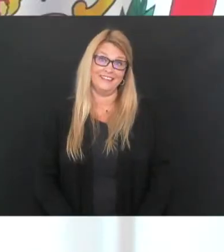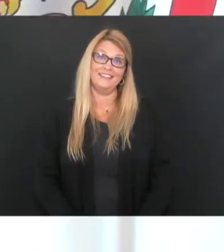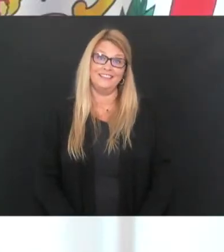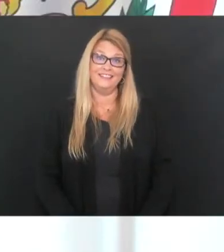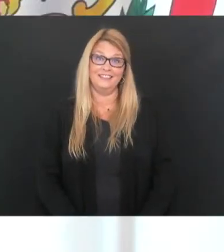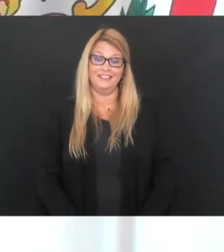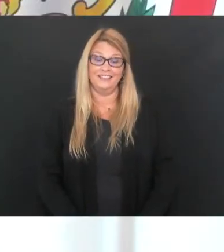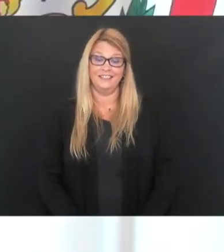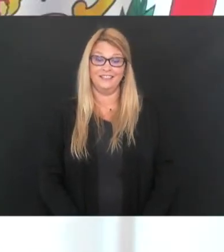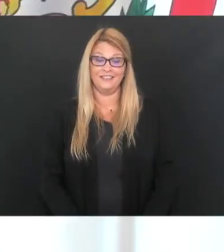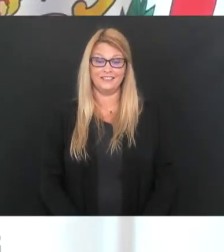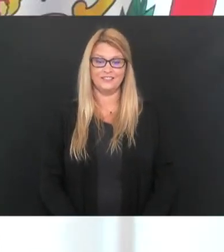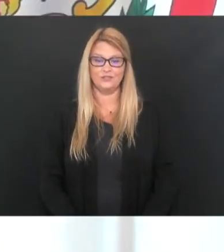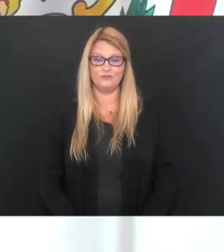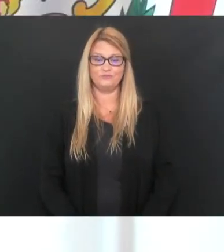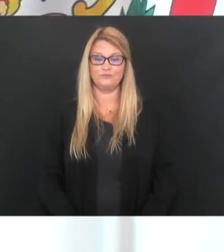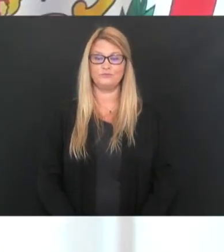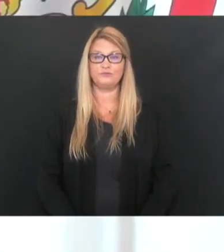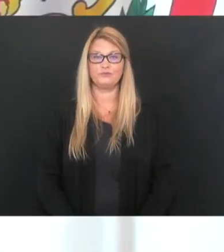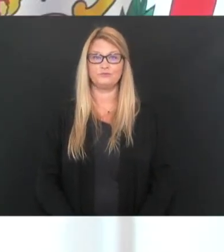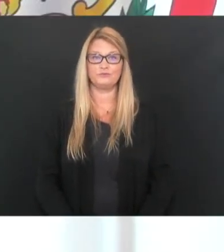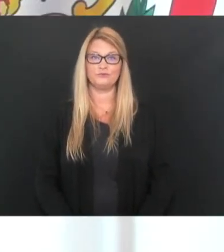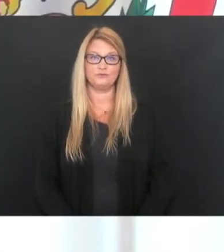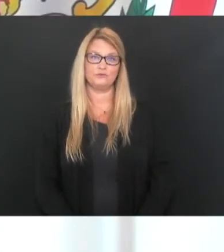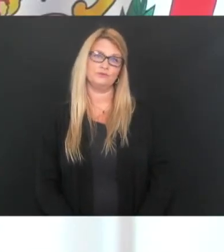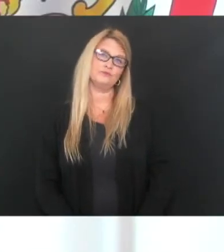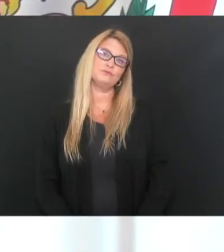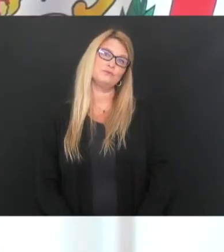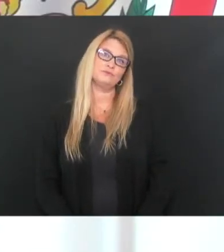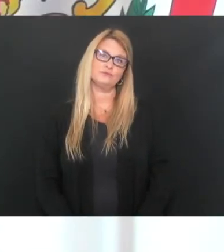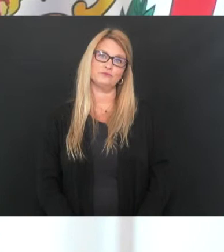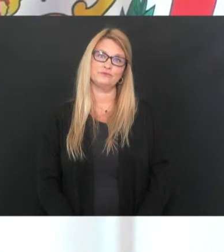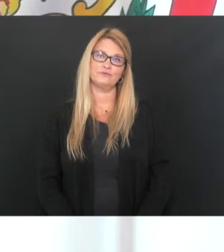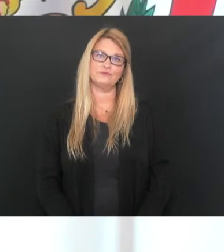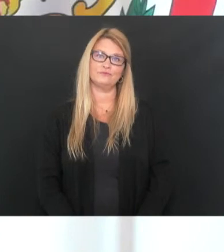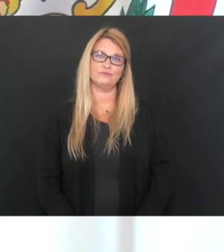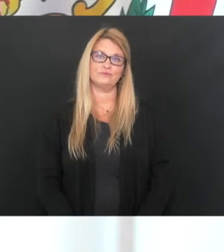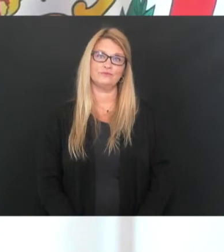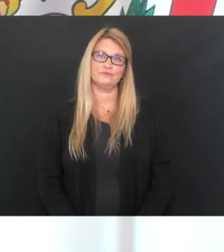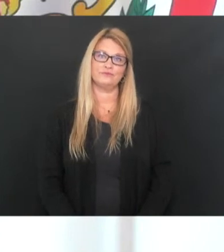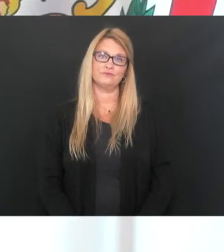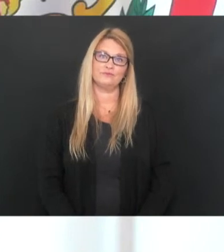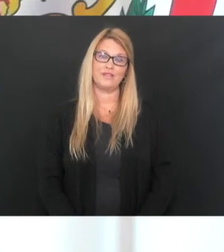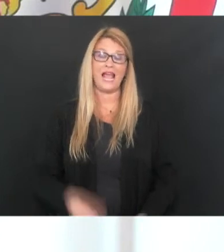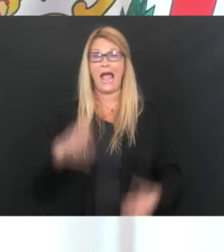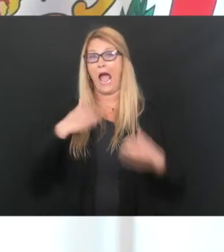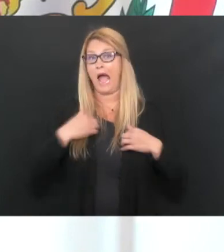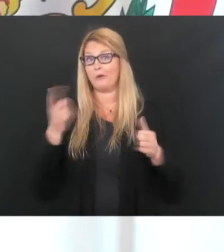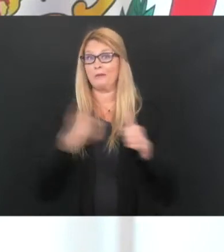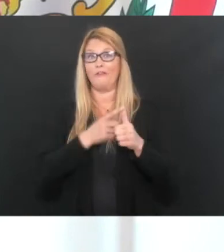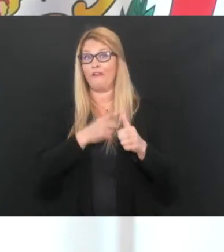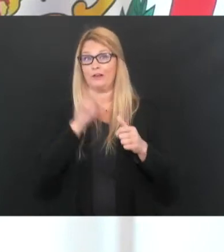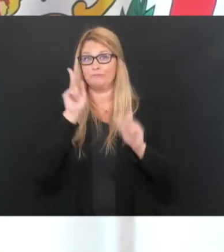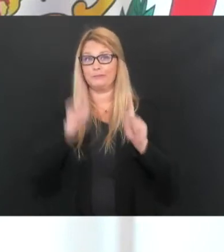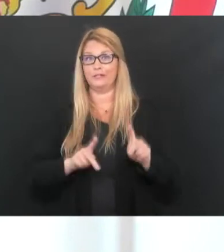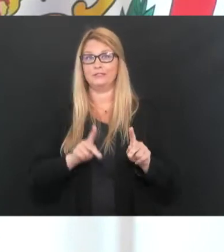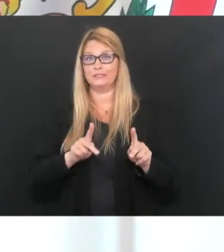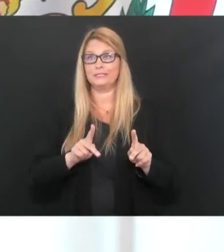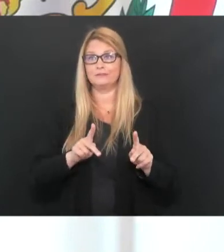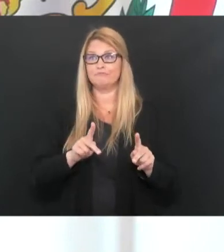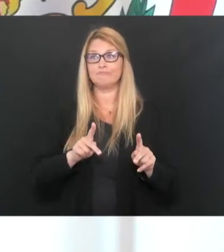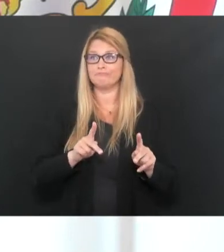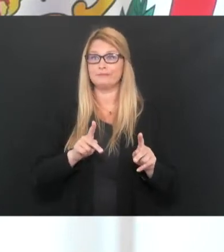I'd be first to say that it's not the news we need or we want in West